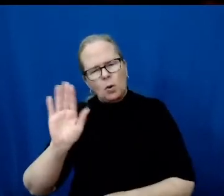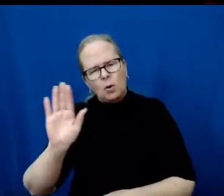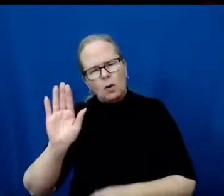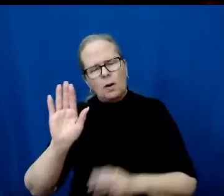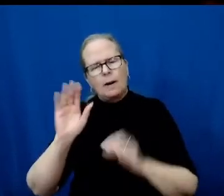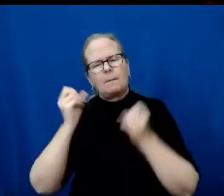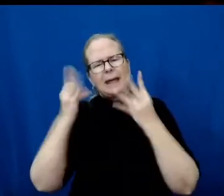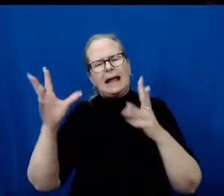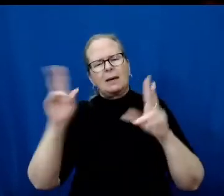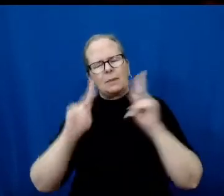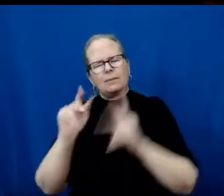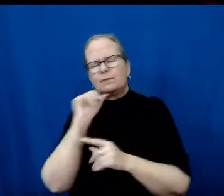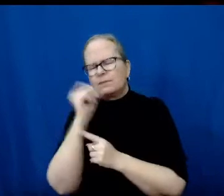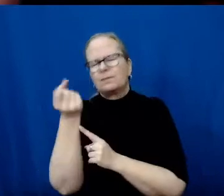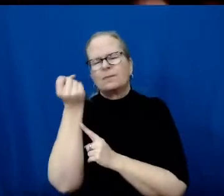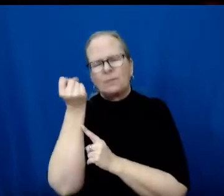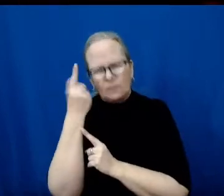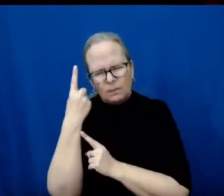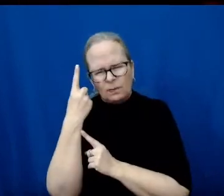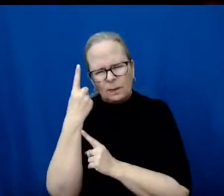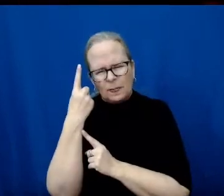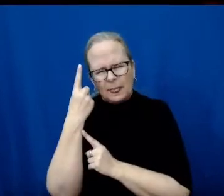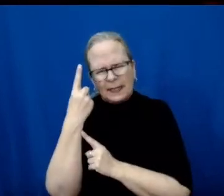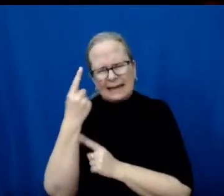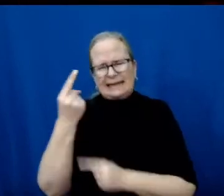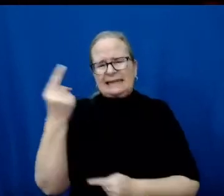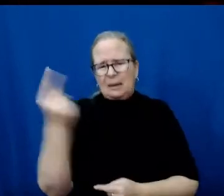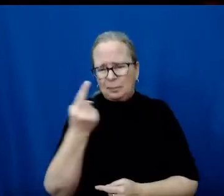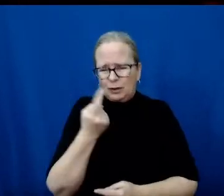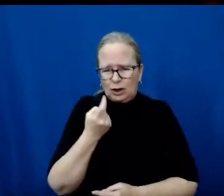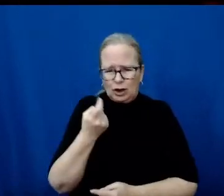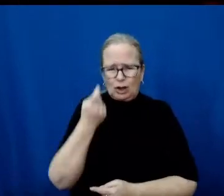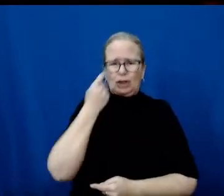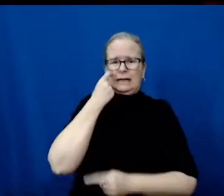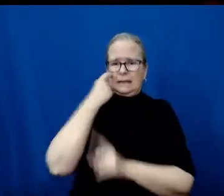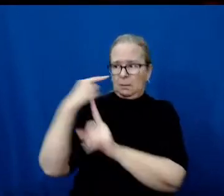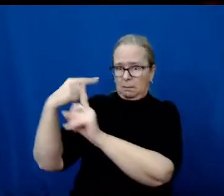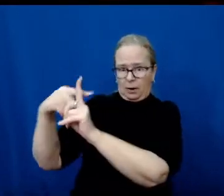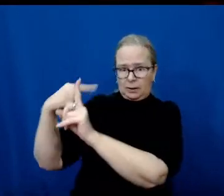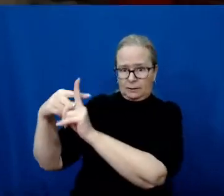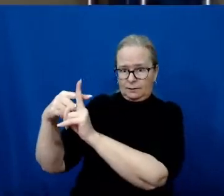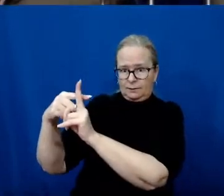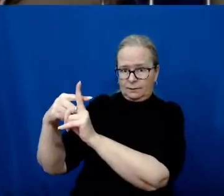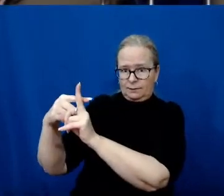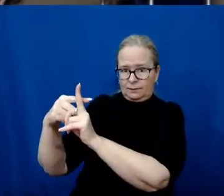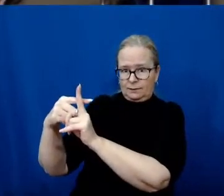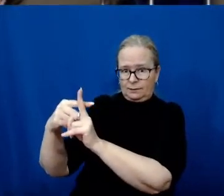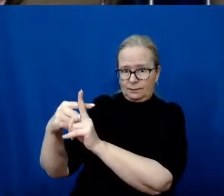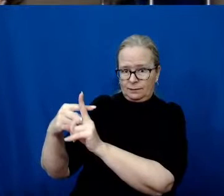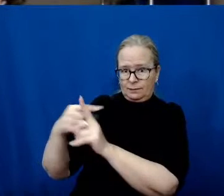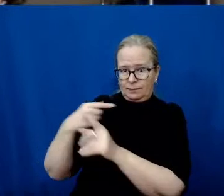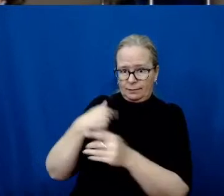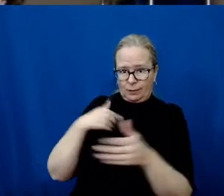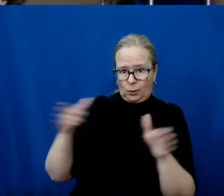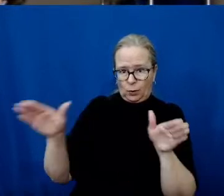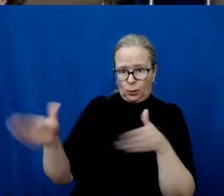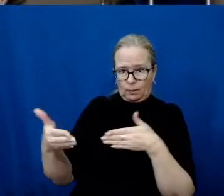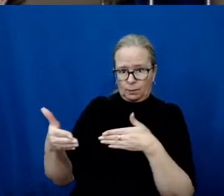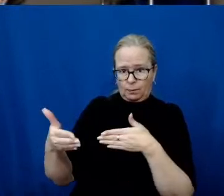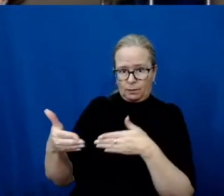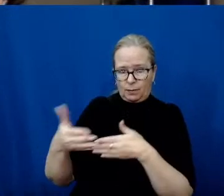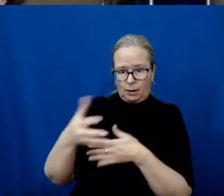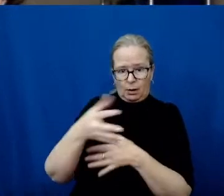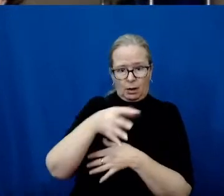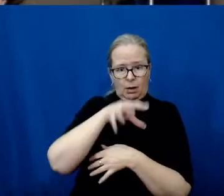recently breathed it out into the space, and then that's part of how you're getting infected. And so I think that that's